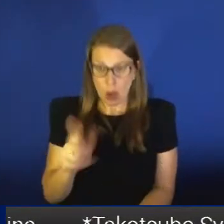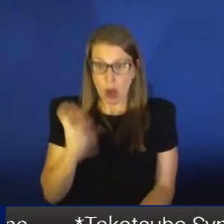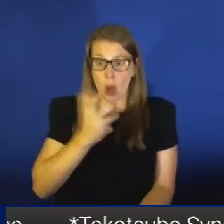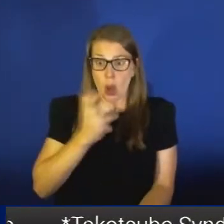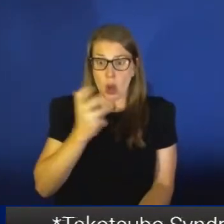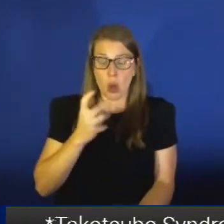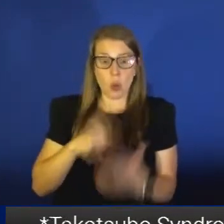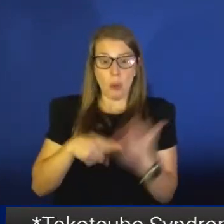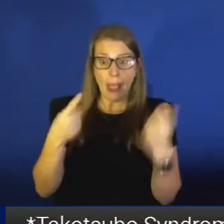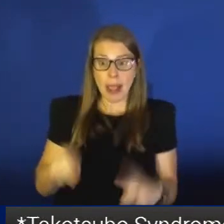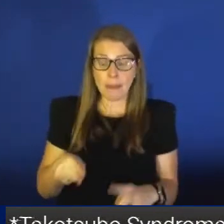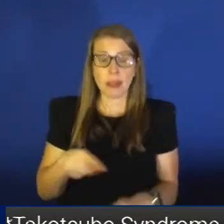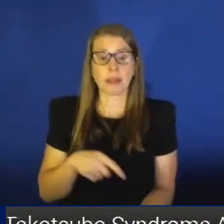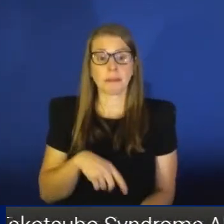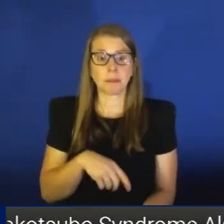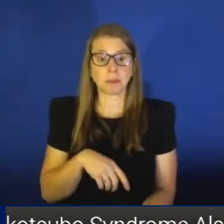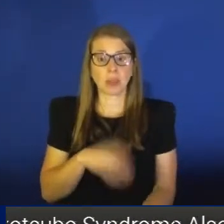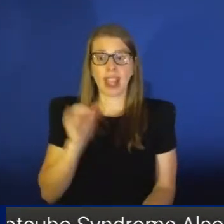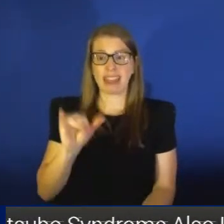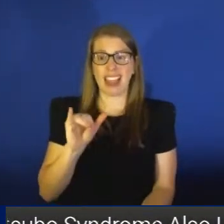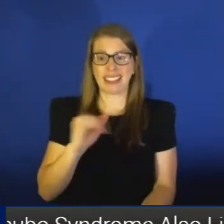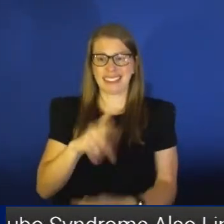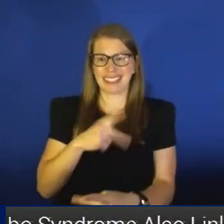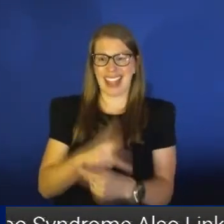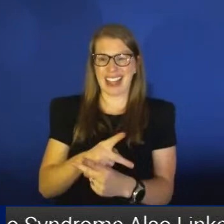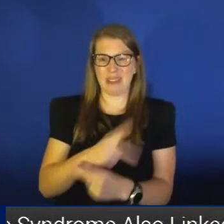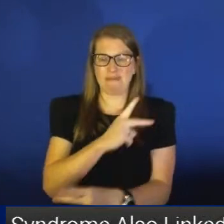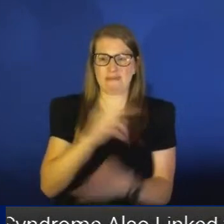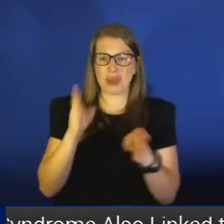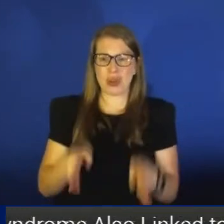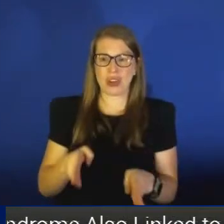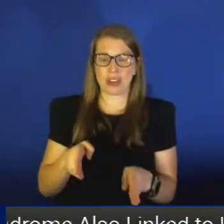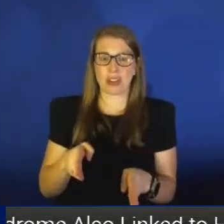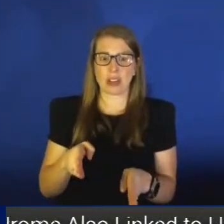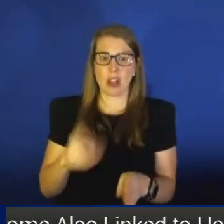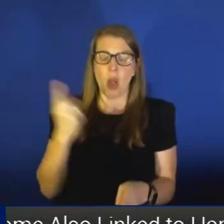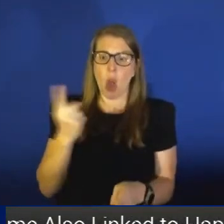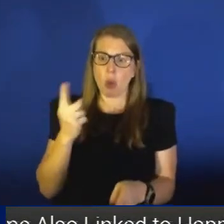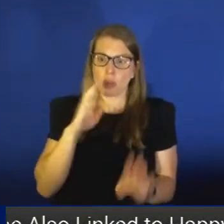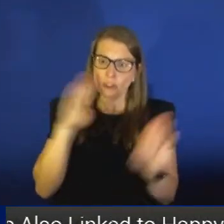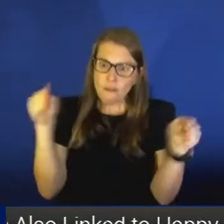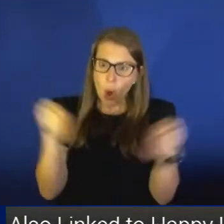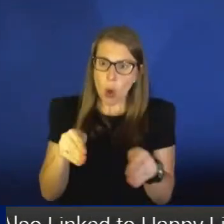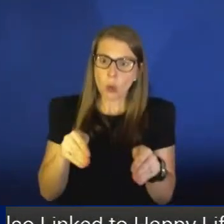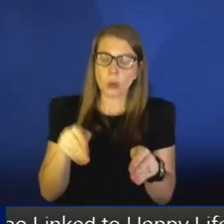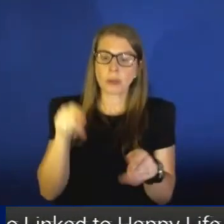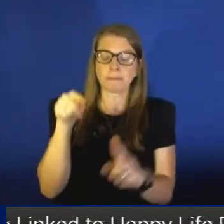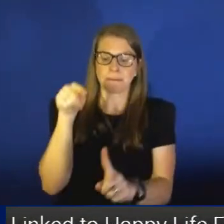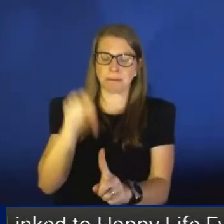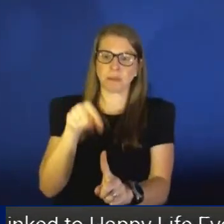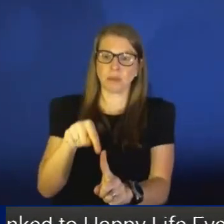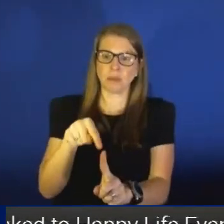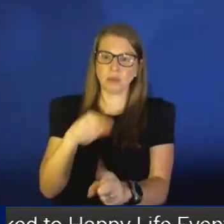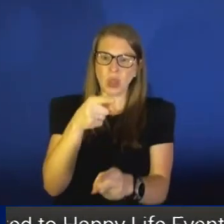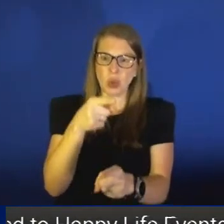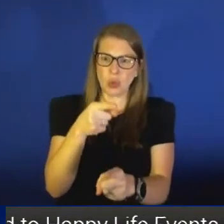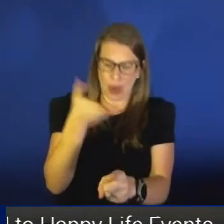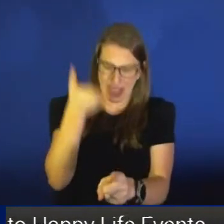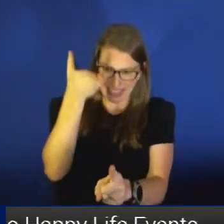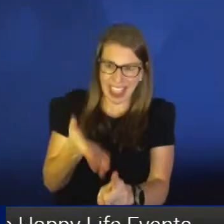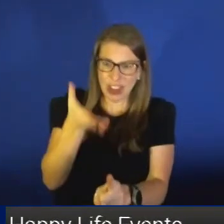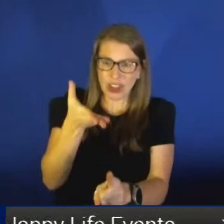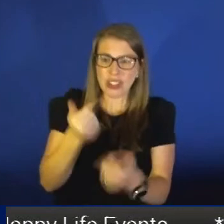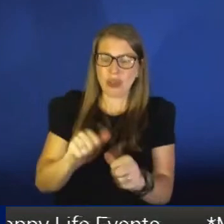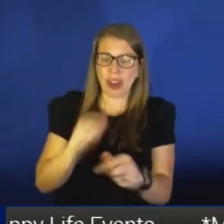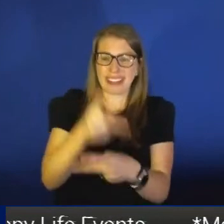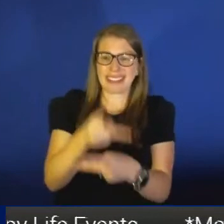here? And it's that kind of person. Eyes always focused on what's right there and trying to take care of